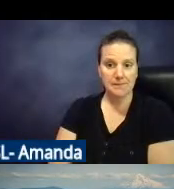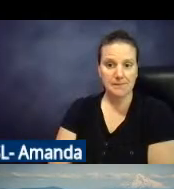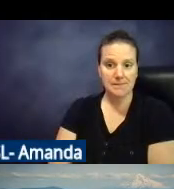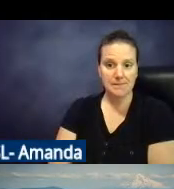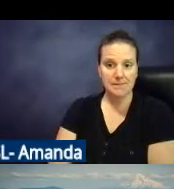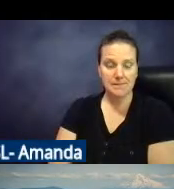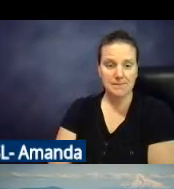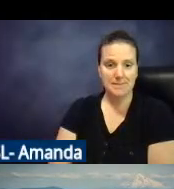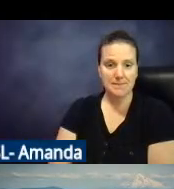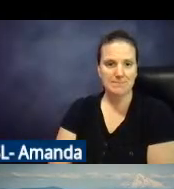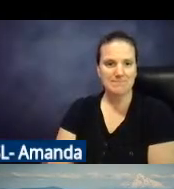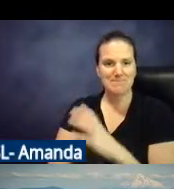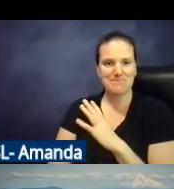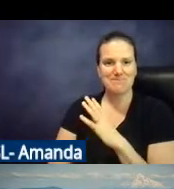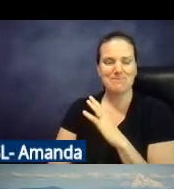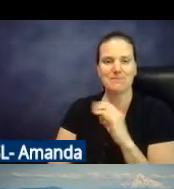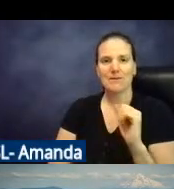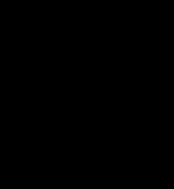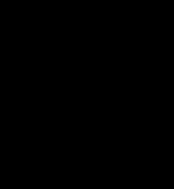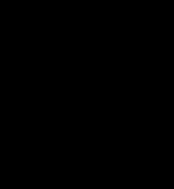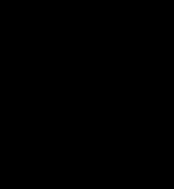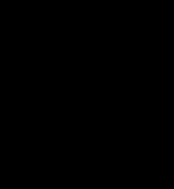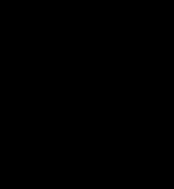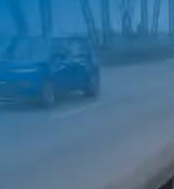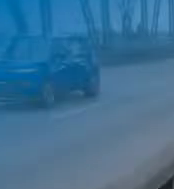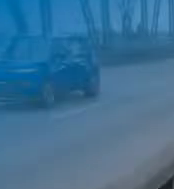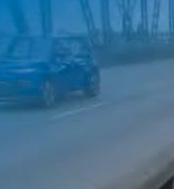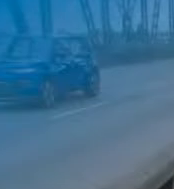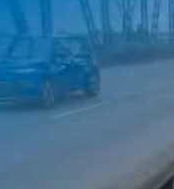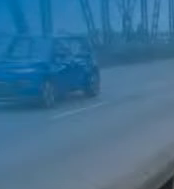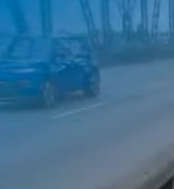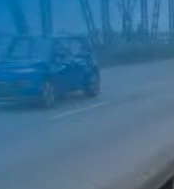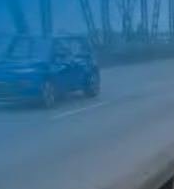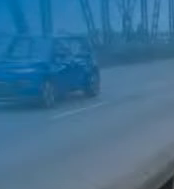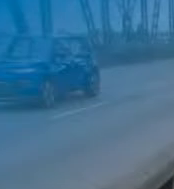Okay, I think we'll move on to public comment.